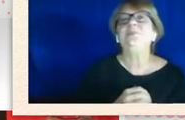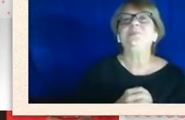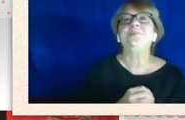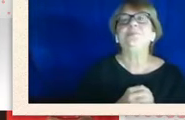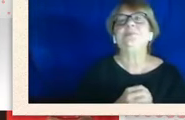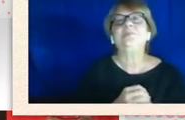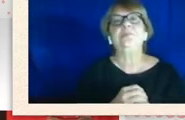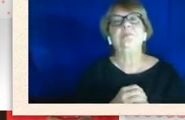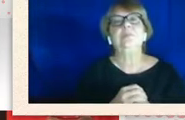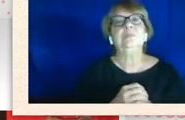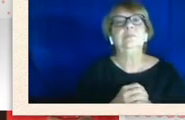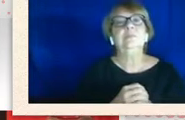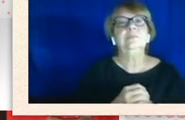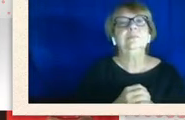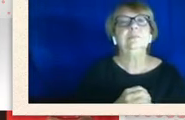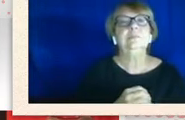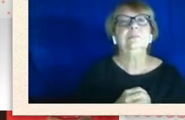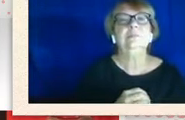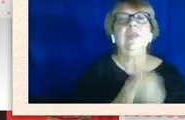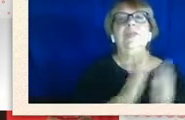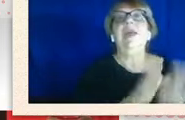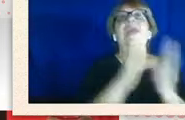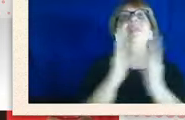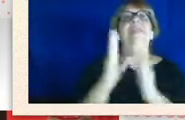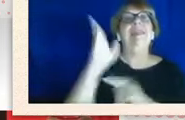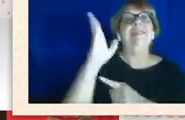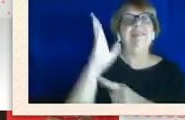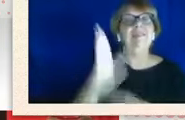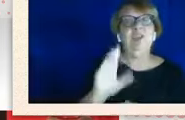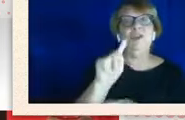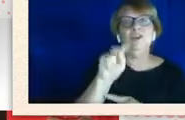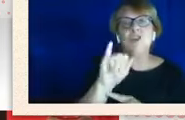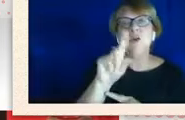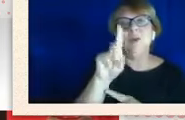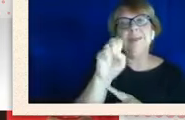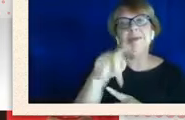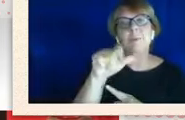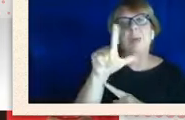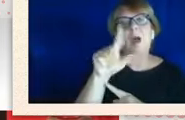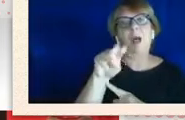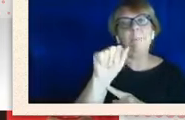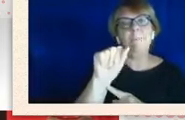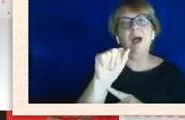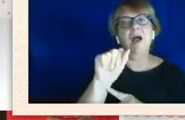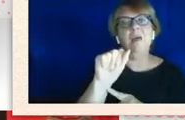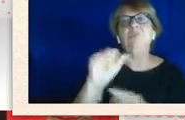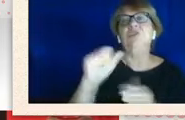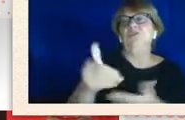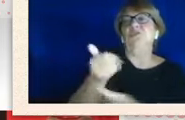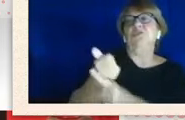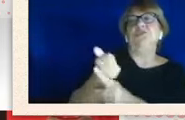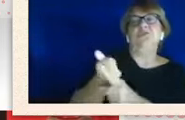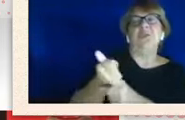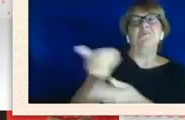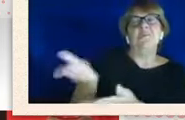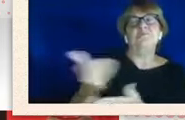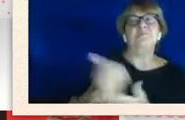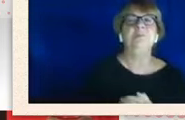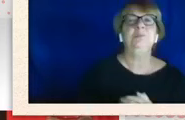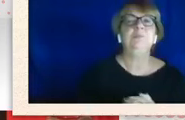Our next speaker is Mr. Tony DePalma. You want to introduce yourself, Tony? Thanks,